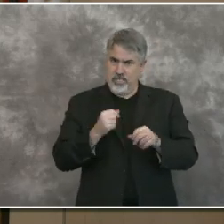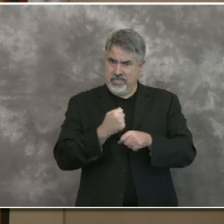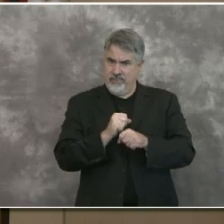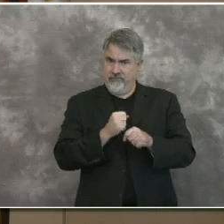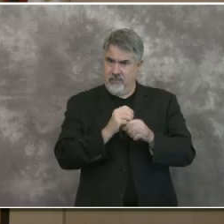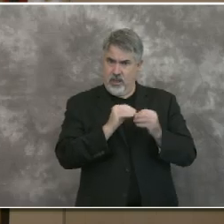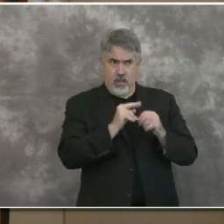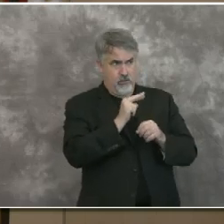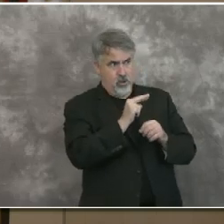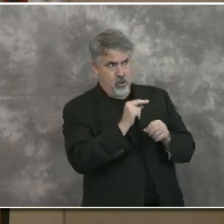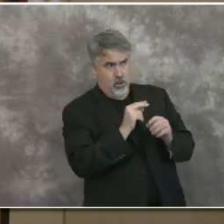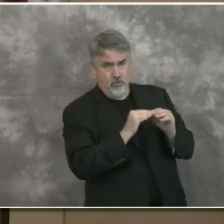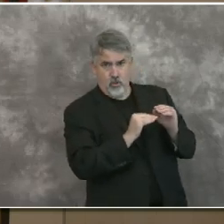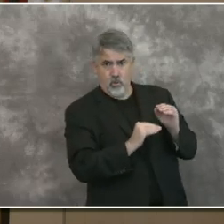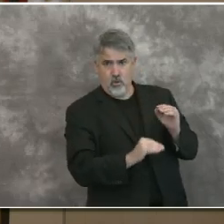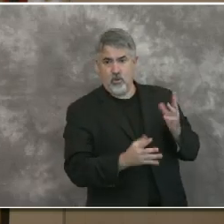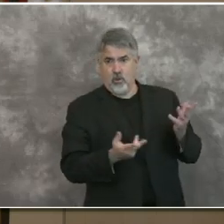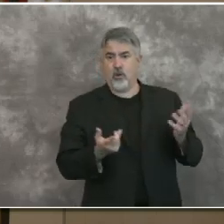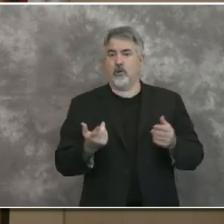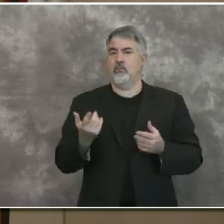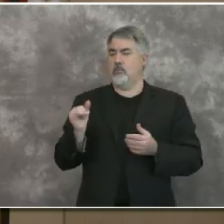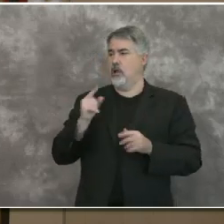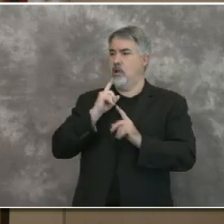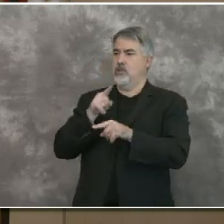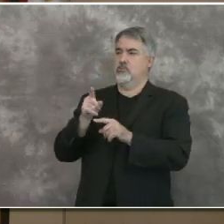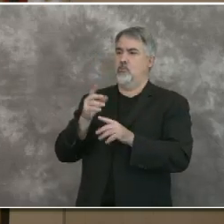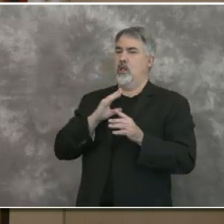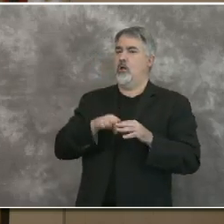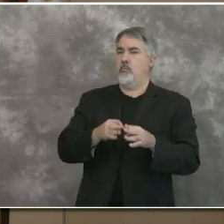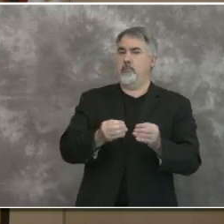from the state, and we are in agreement with that.